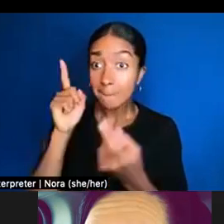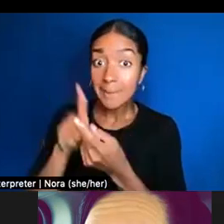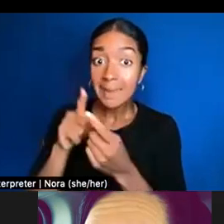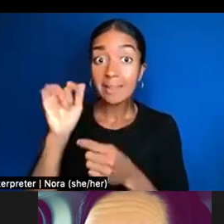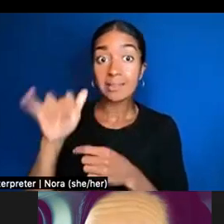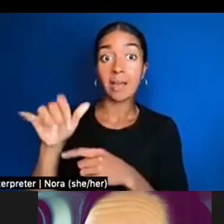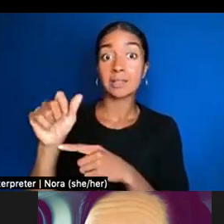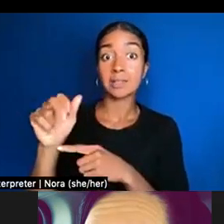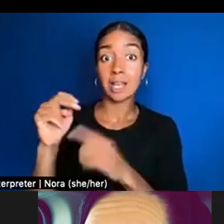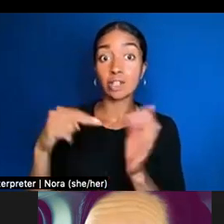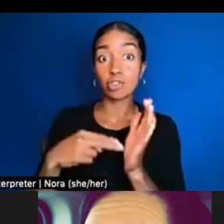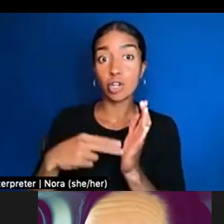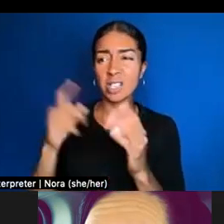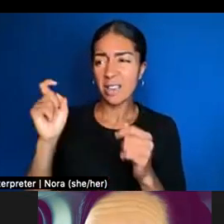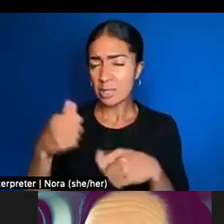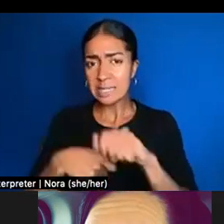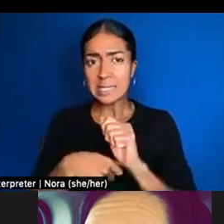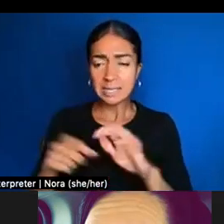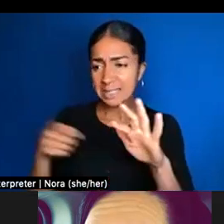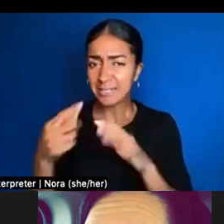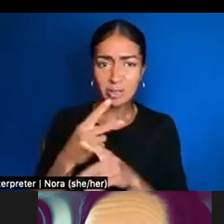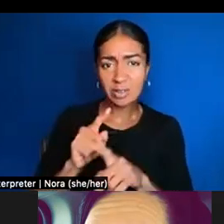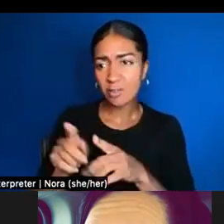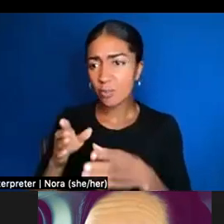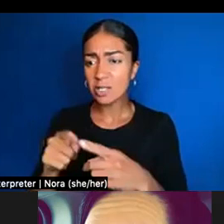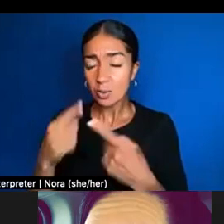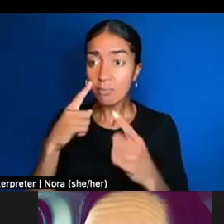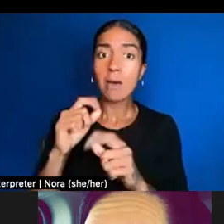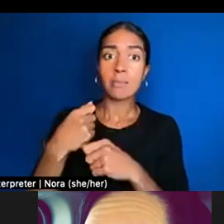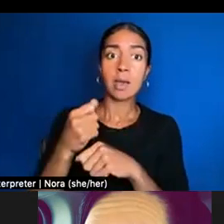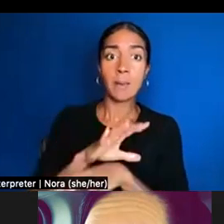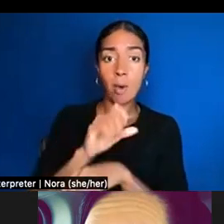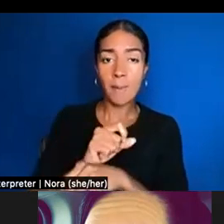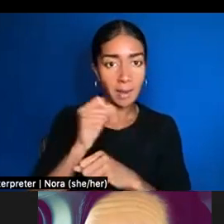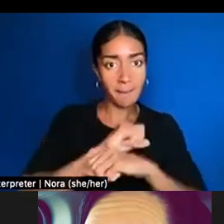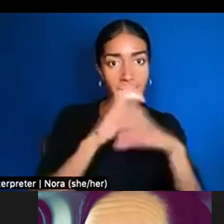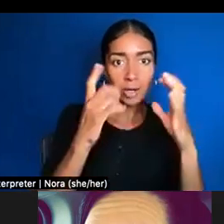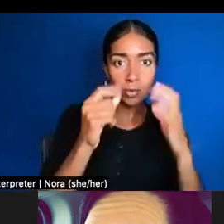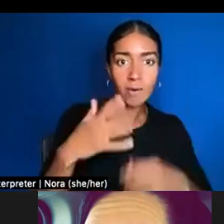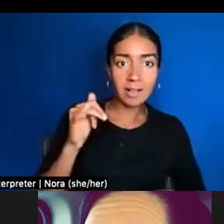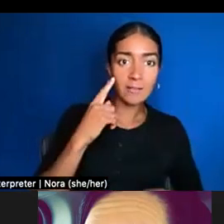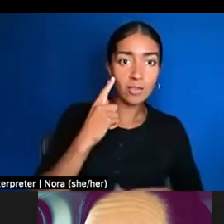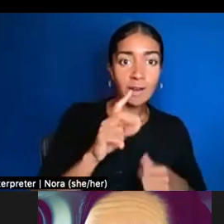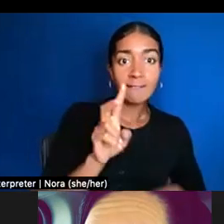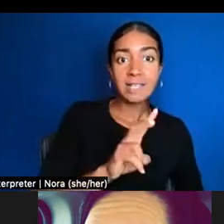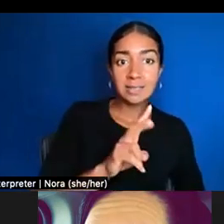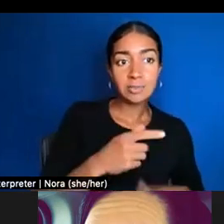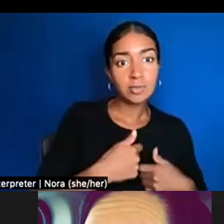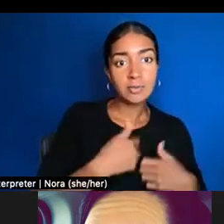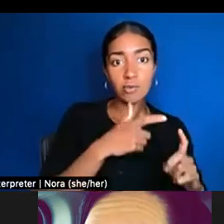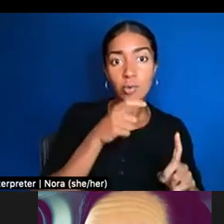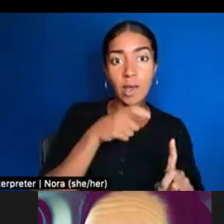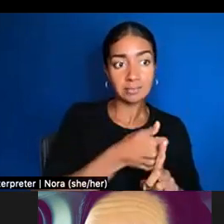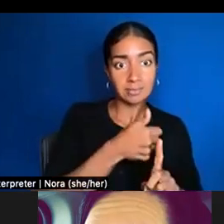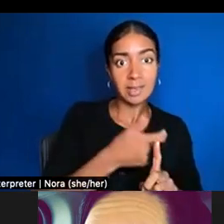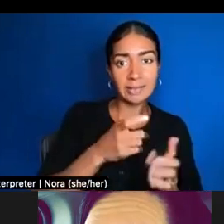then imagine what it could be like for a victim who has to go in and experience it firsthand, right? So part of it is like our learning